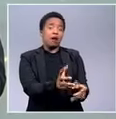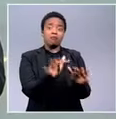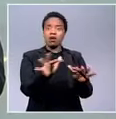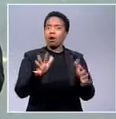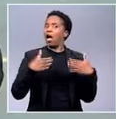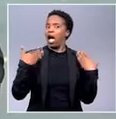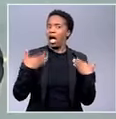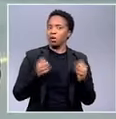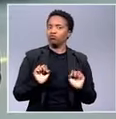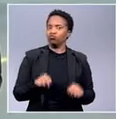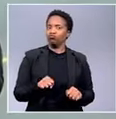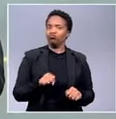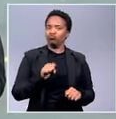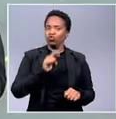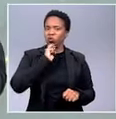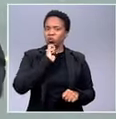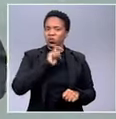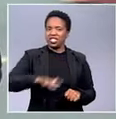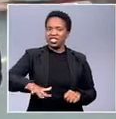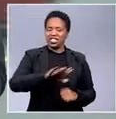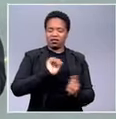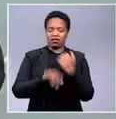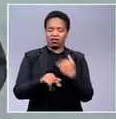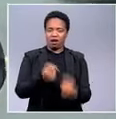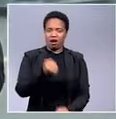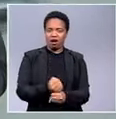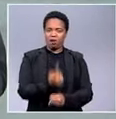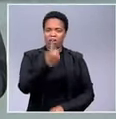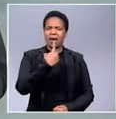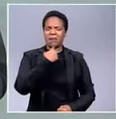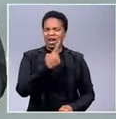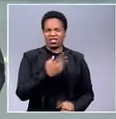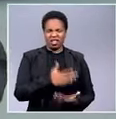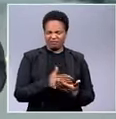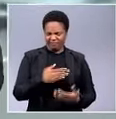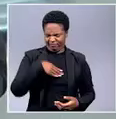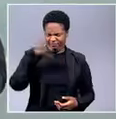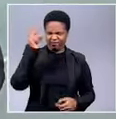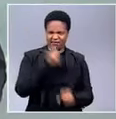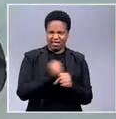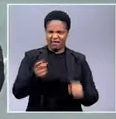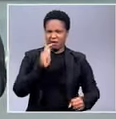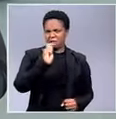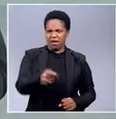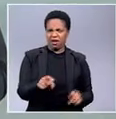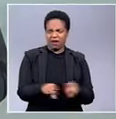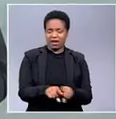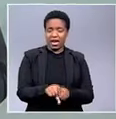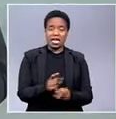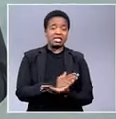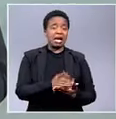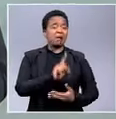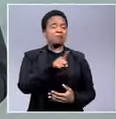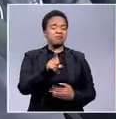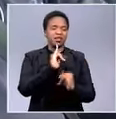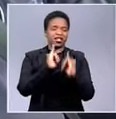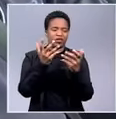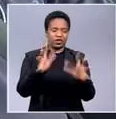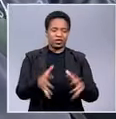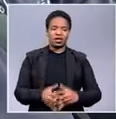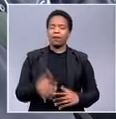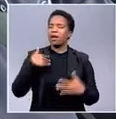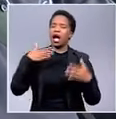many motorists in and around Johannesburg, with some saying that they weren't even going to pay e-tolls in the first place. Let's take a listen to what they had to say themselves. I'm